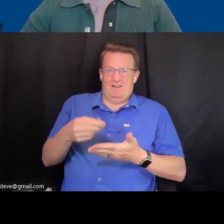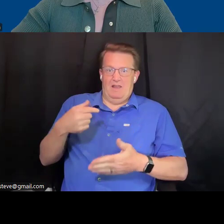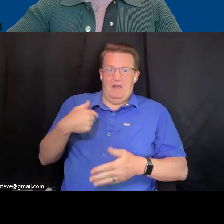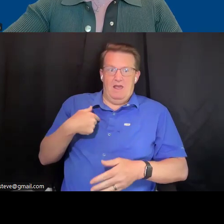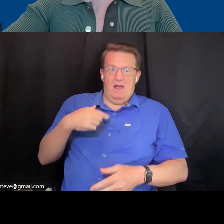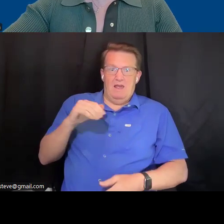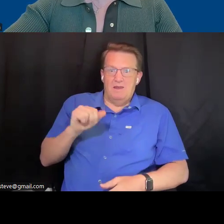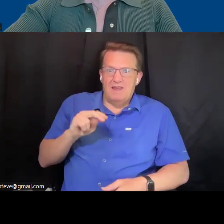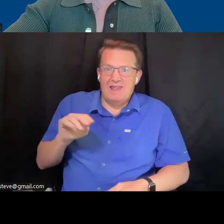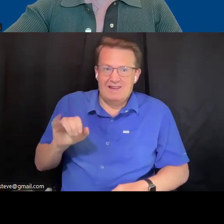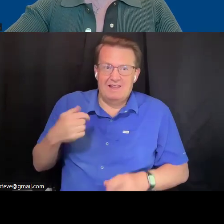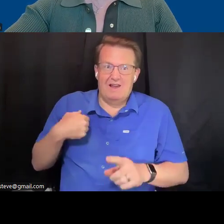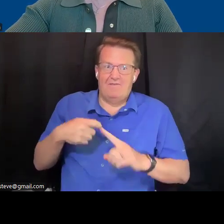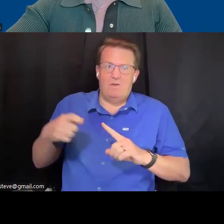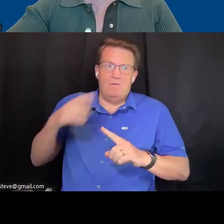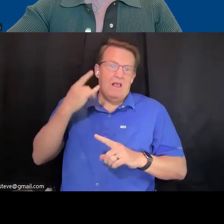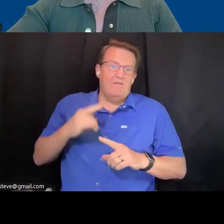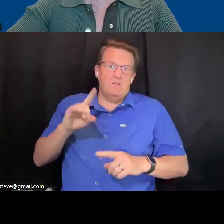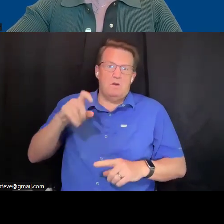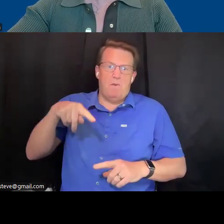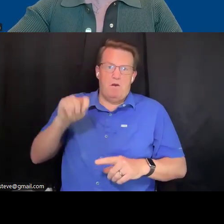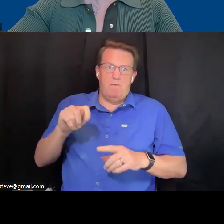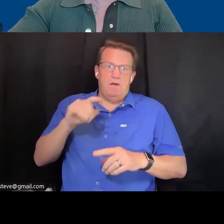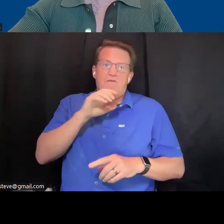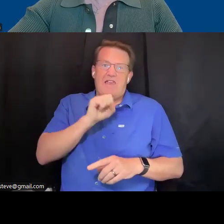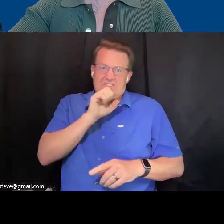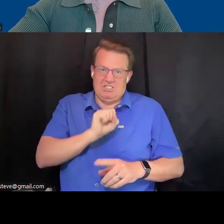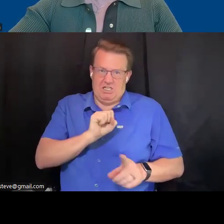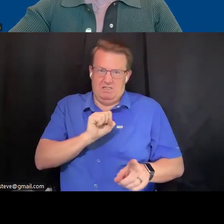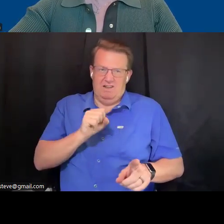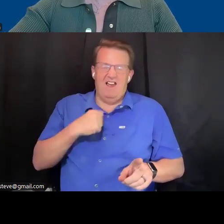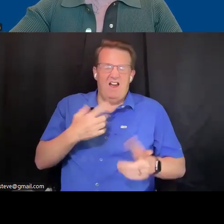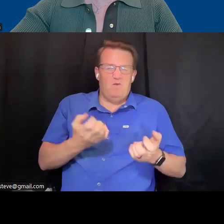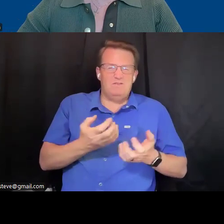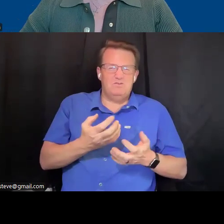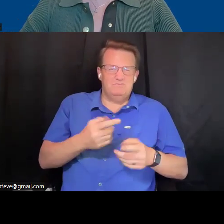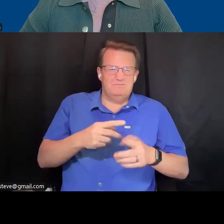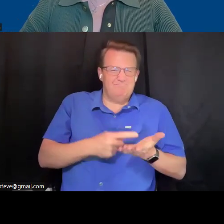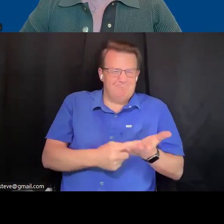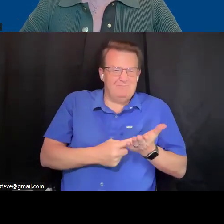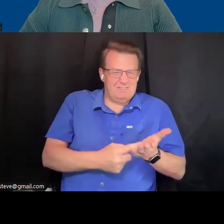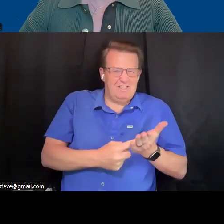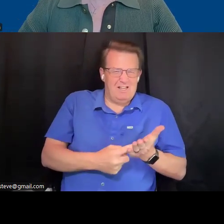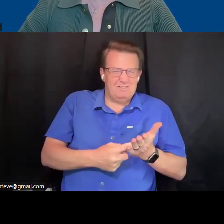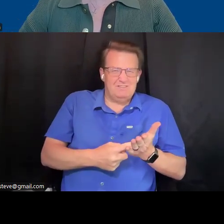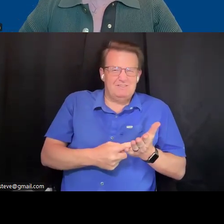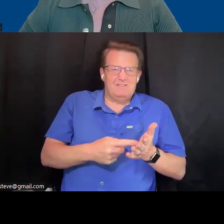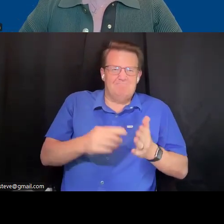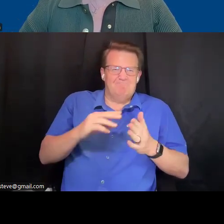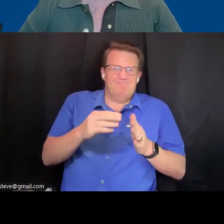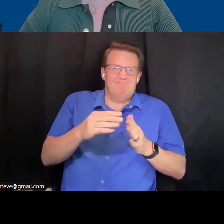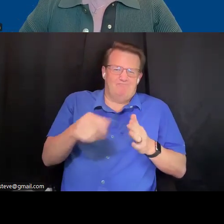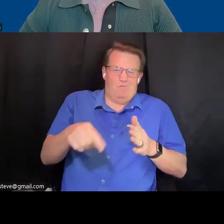Aging. Before we begin, I'd like to share a few brief housekeeping items. This webinar is being